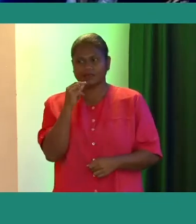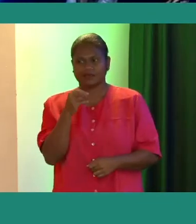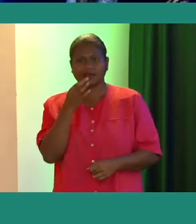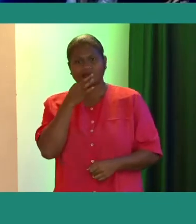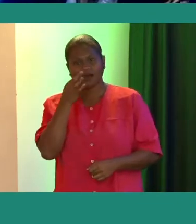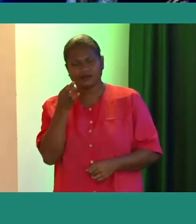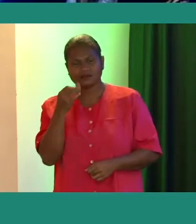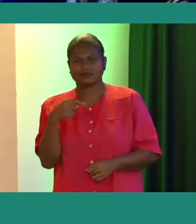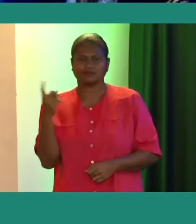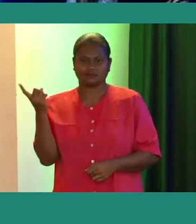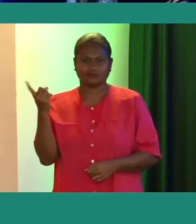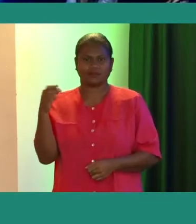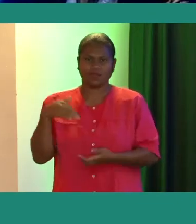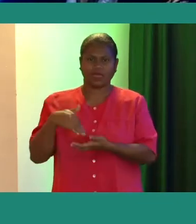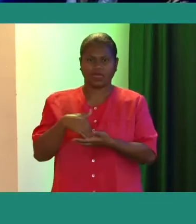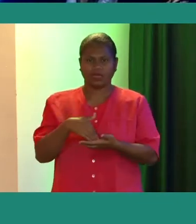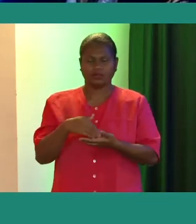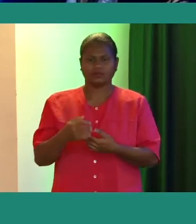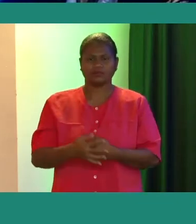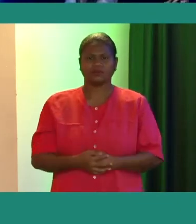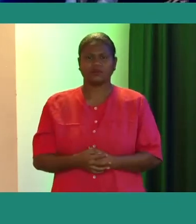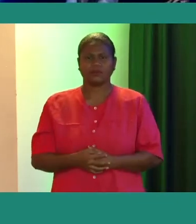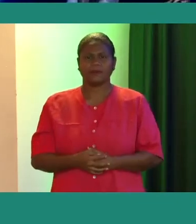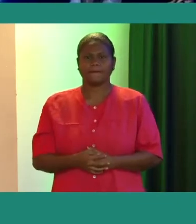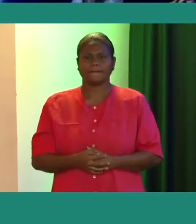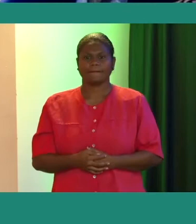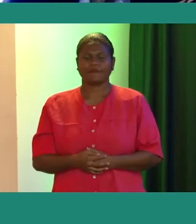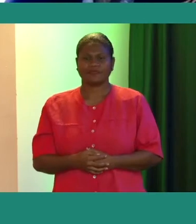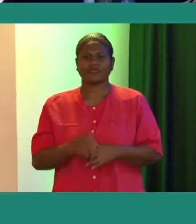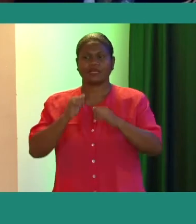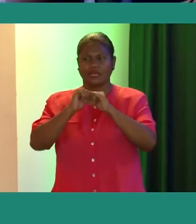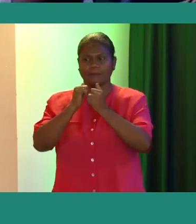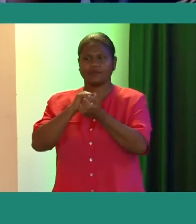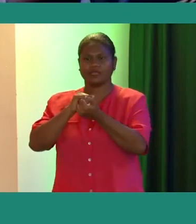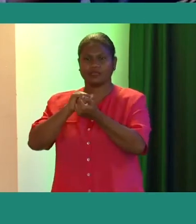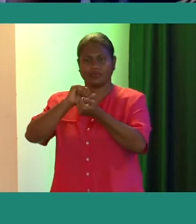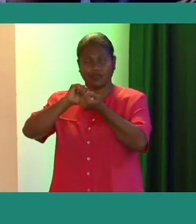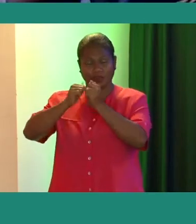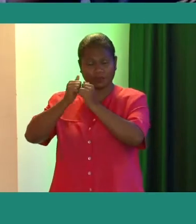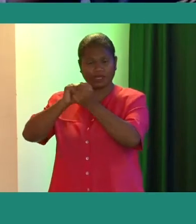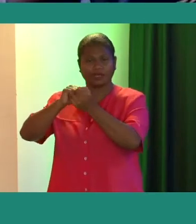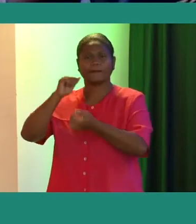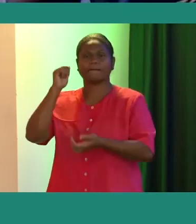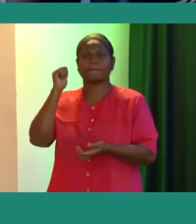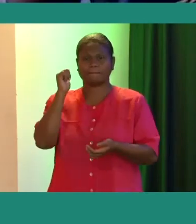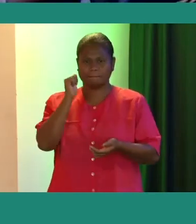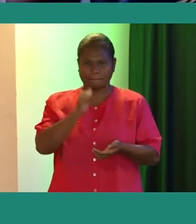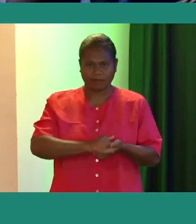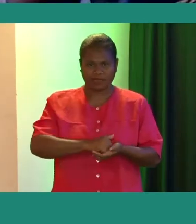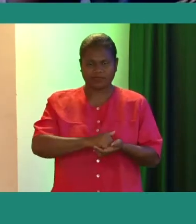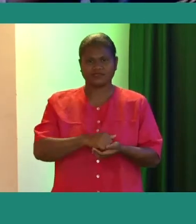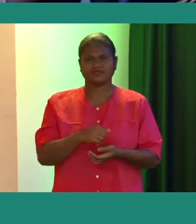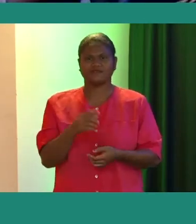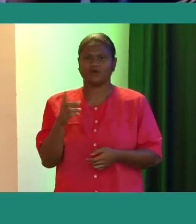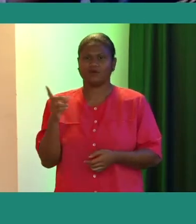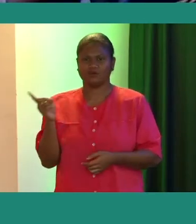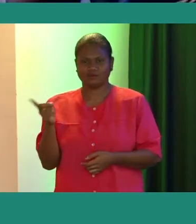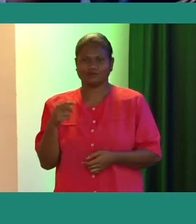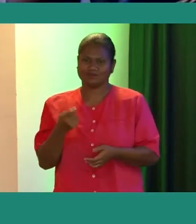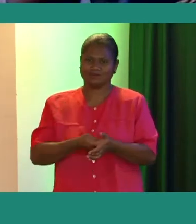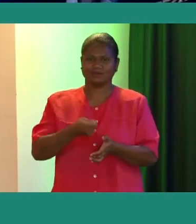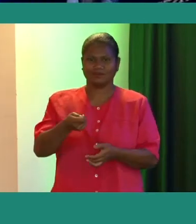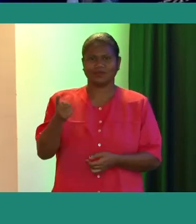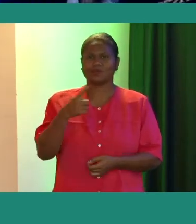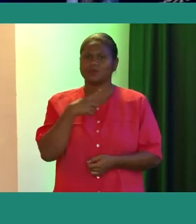and the company picks up the bill for that counselling as well. So absolutely, counselling is one of those things that we see as